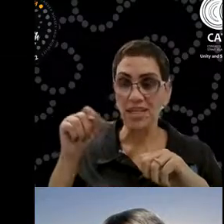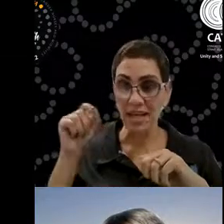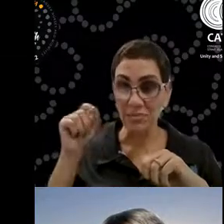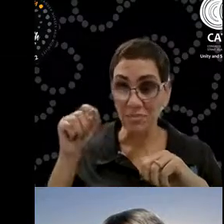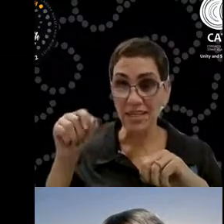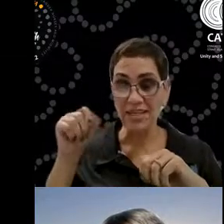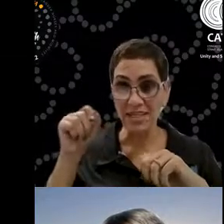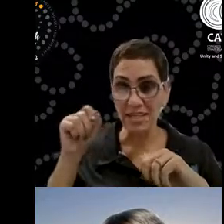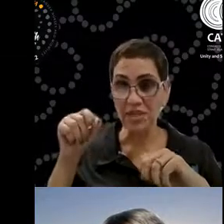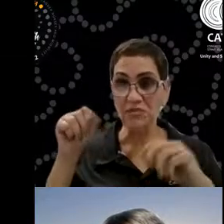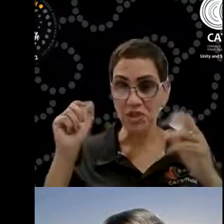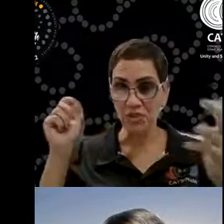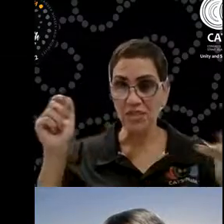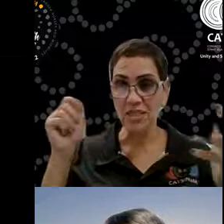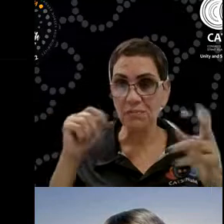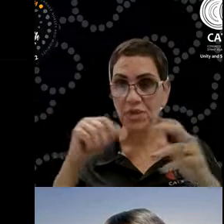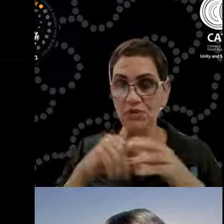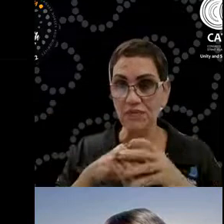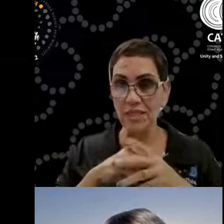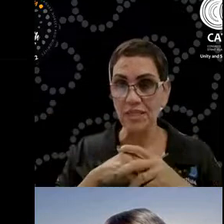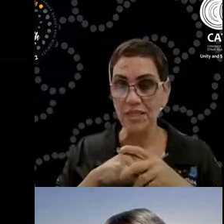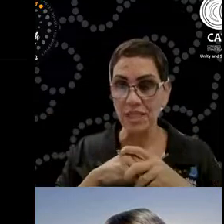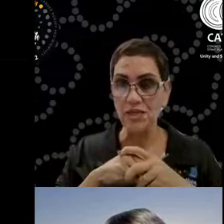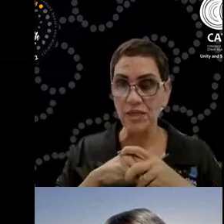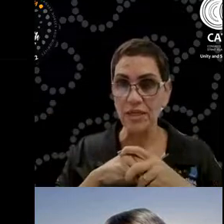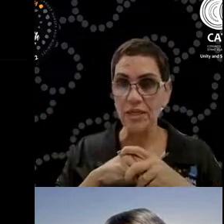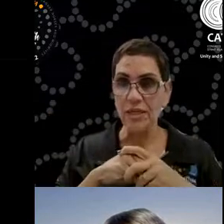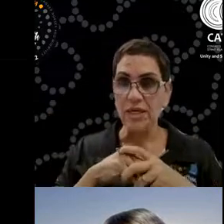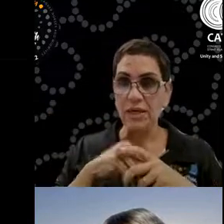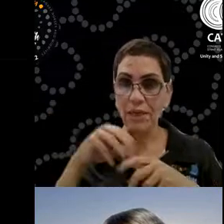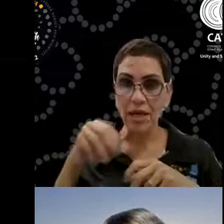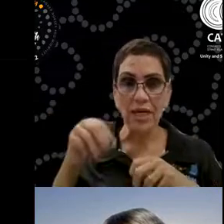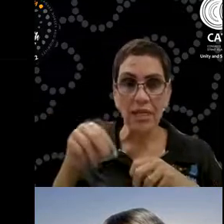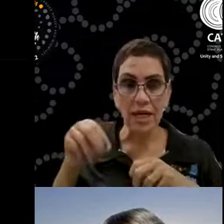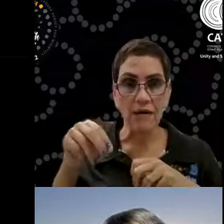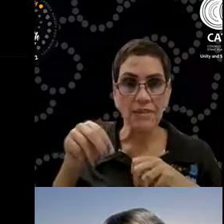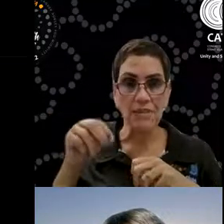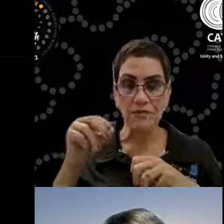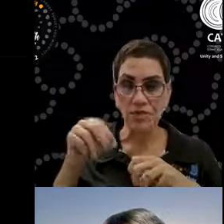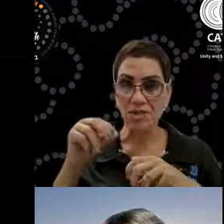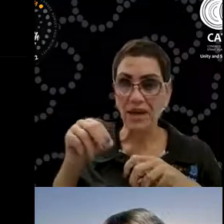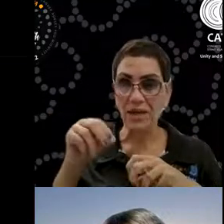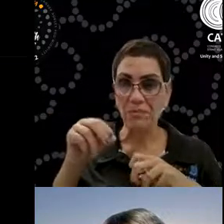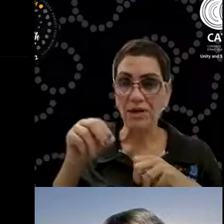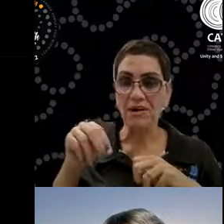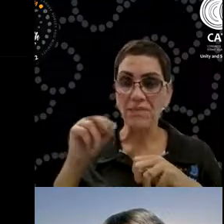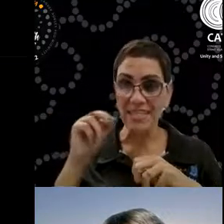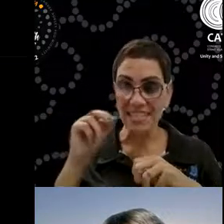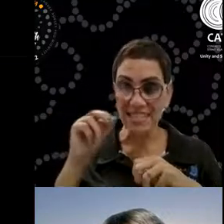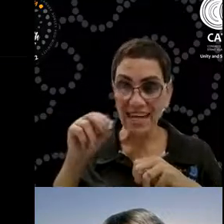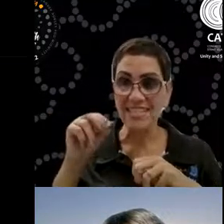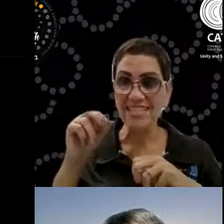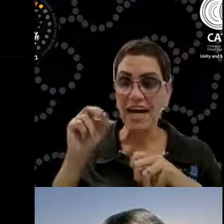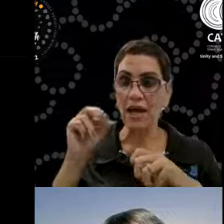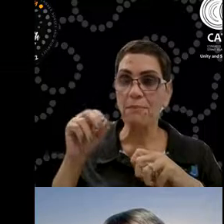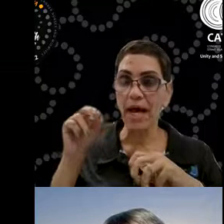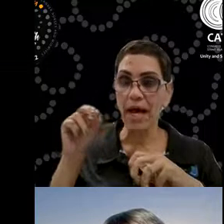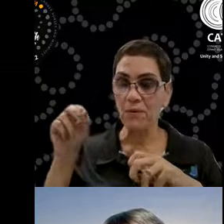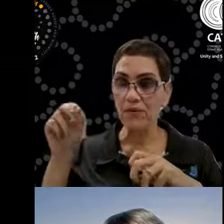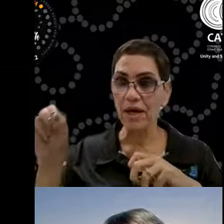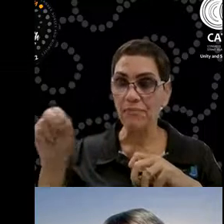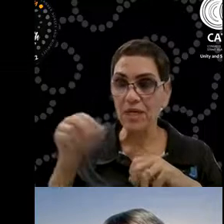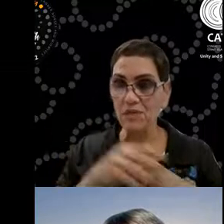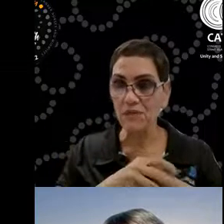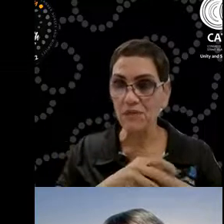the Indigenous knowledge that they bring as a gift to nursing and midwifery in this country. And Mullumbimby is the first training program that starts